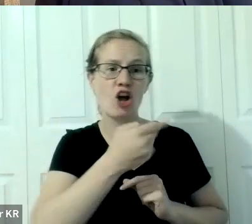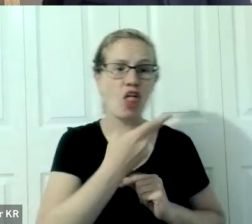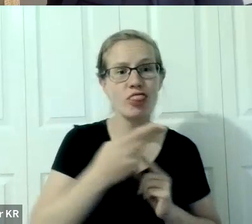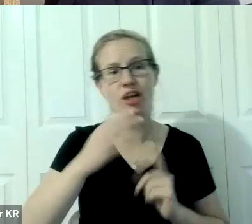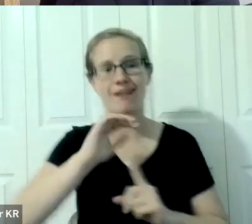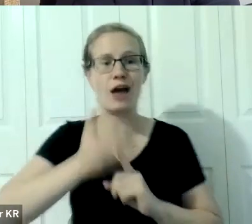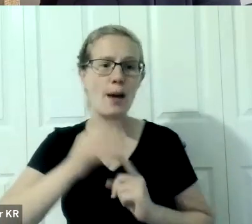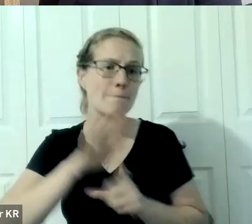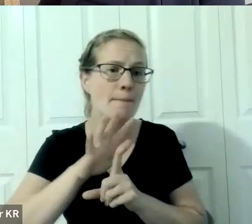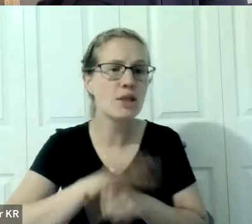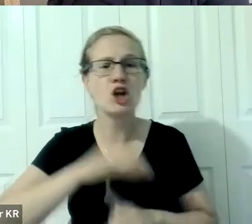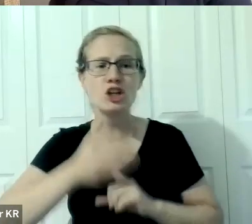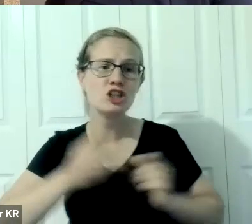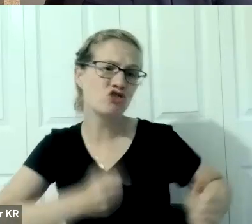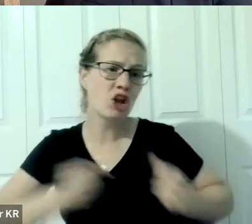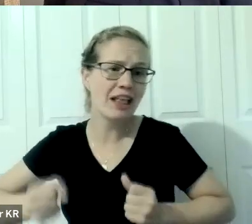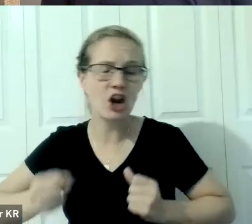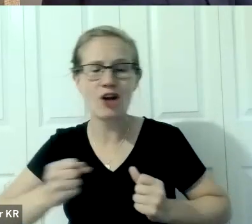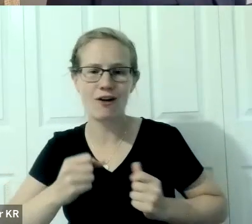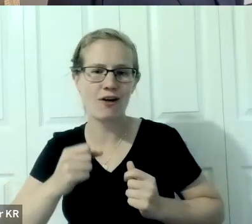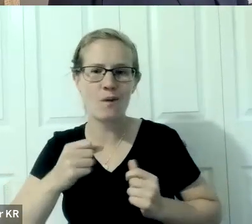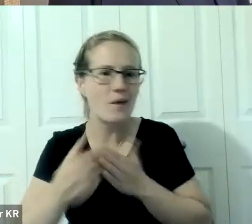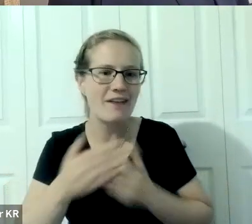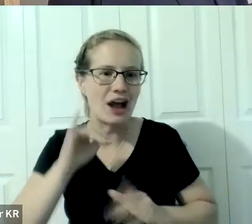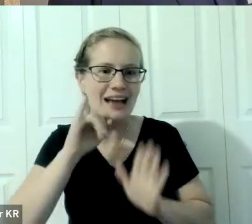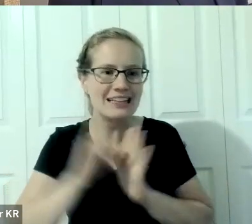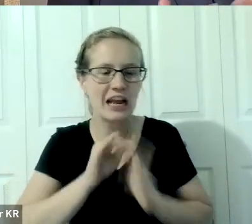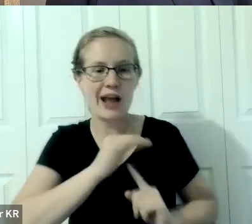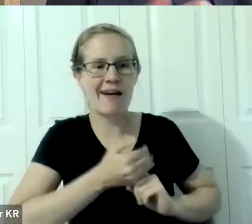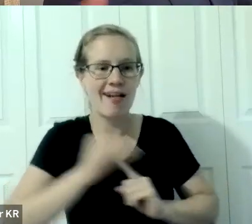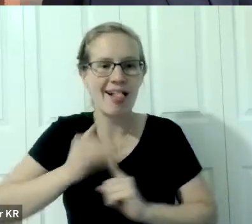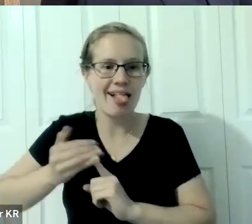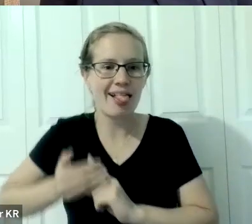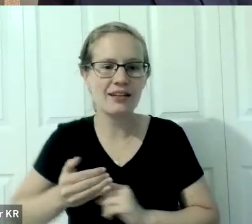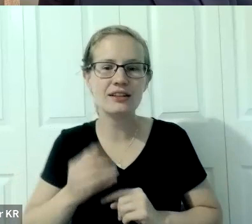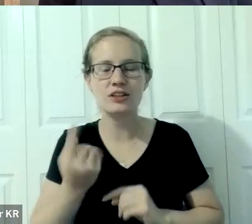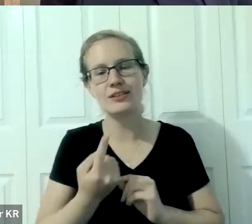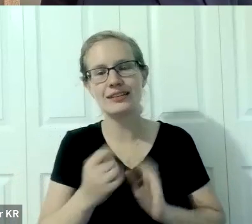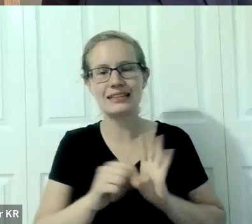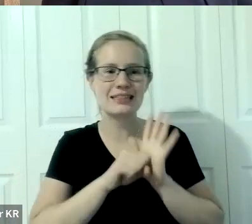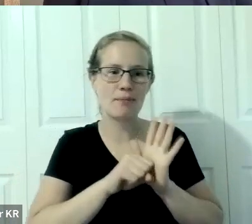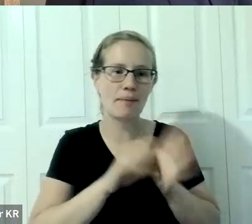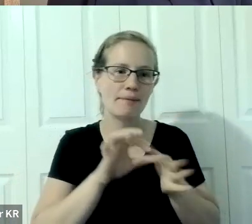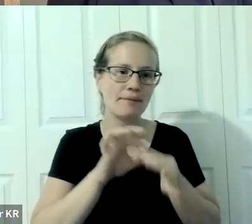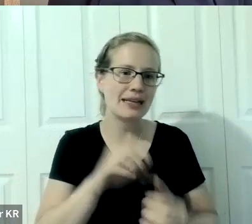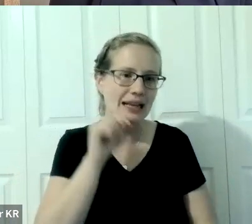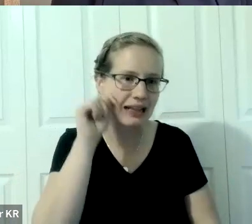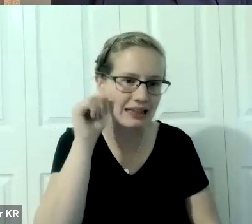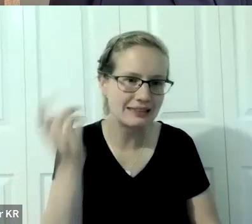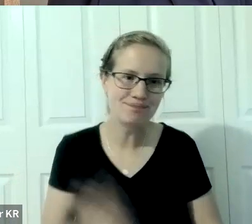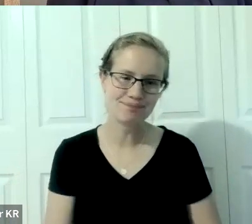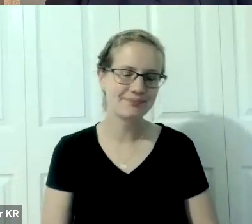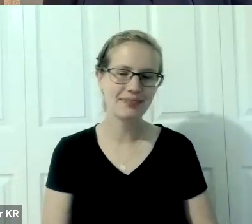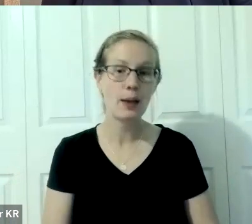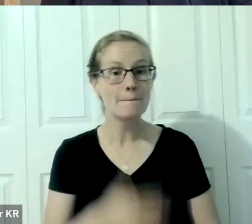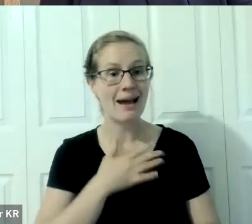popular identity, the cheerleader identity, whatever it is, you know, it's just a symptom of adolescence. And so